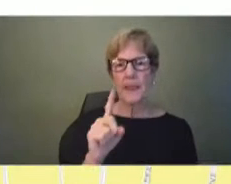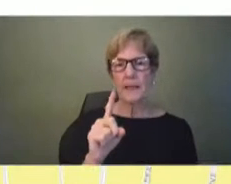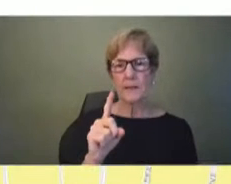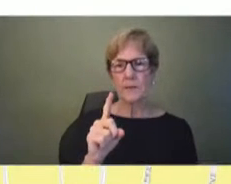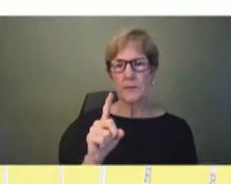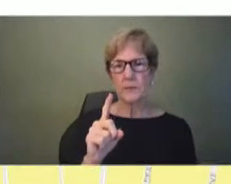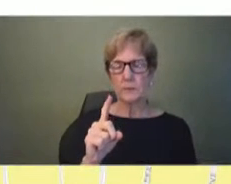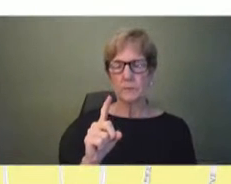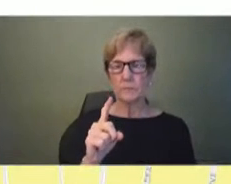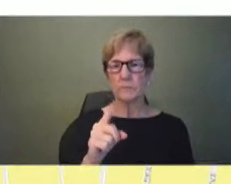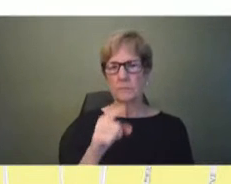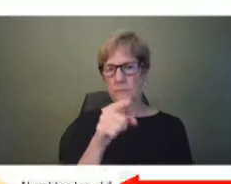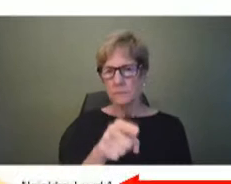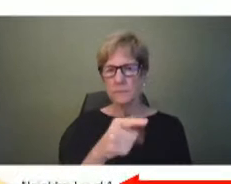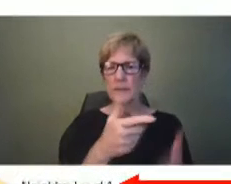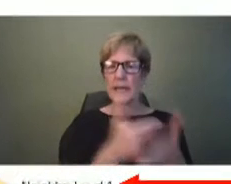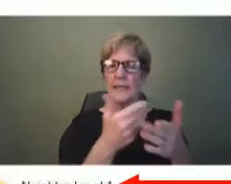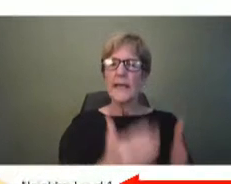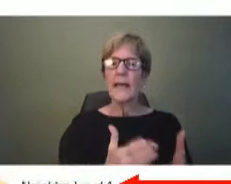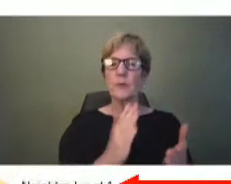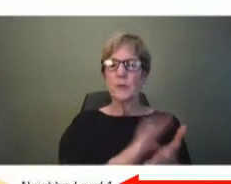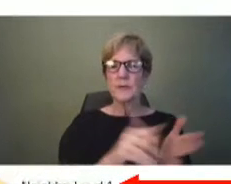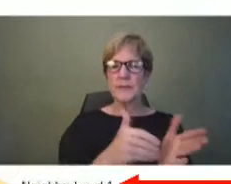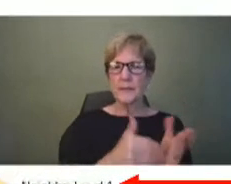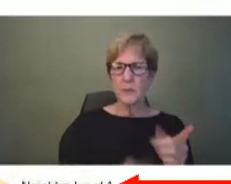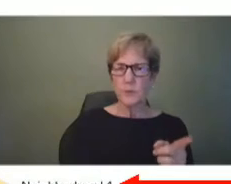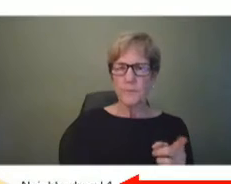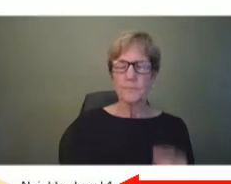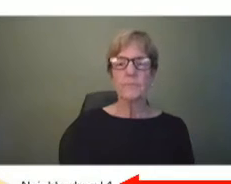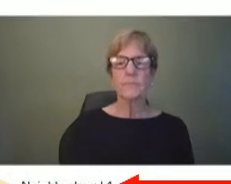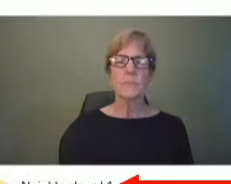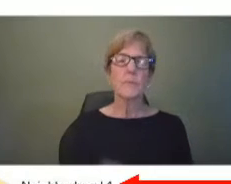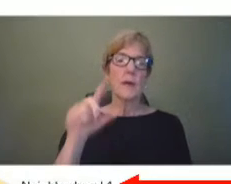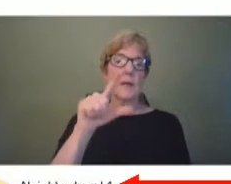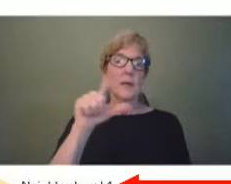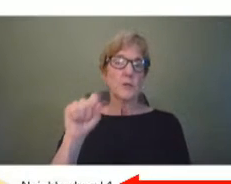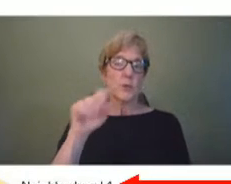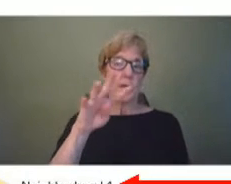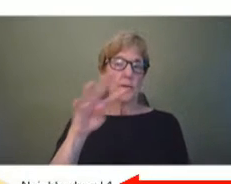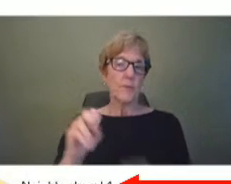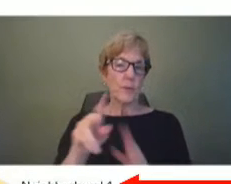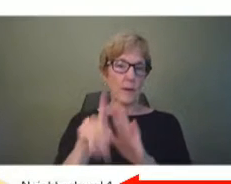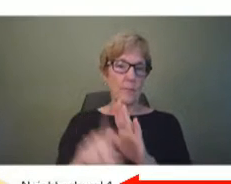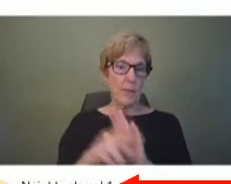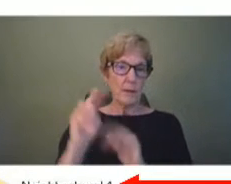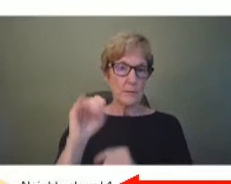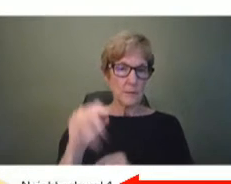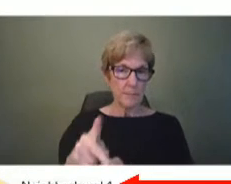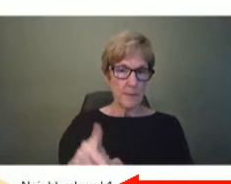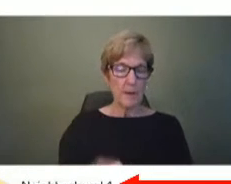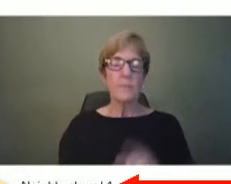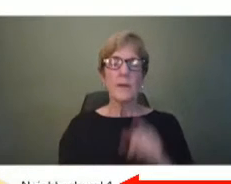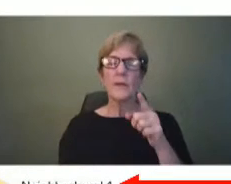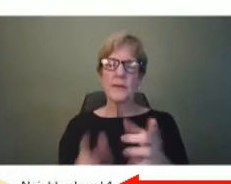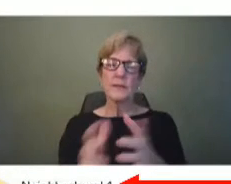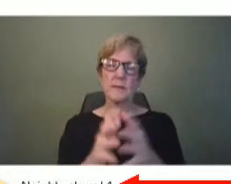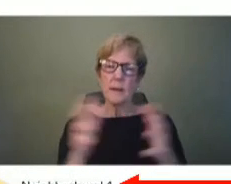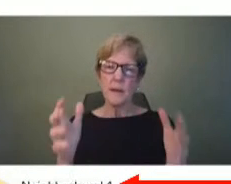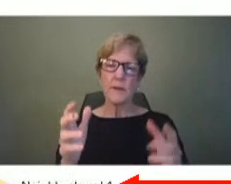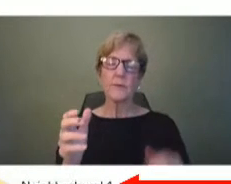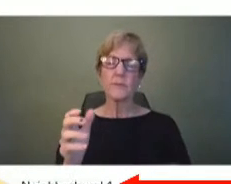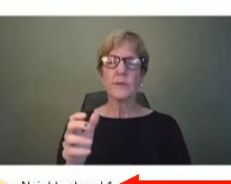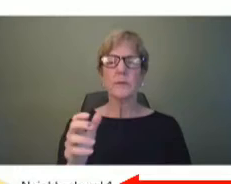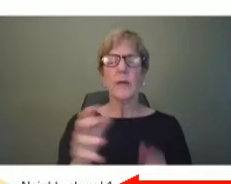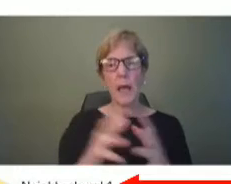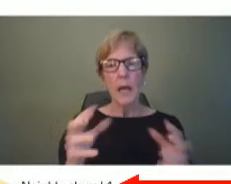shown here is mostly neighborhood center and of course the 2040 policy map this is where a lot of the you know a lot more